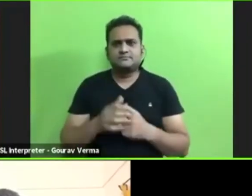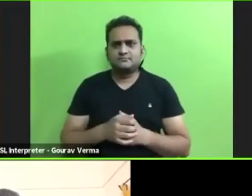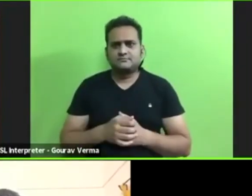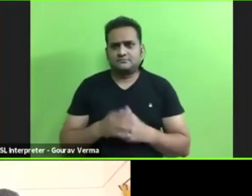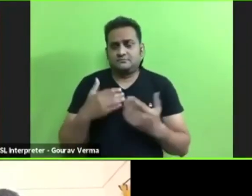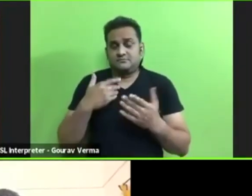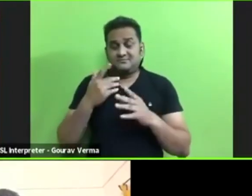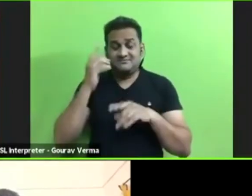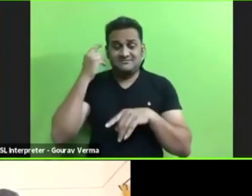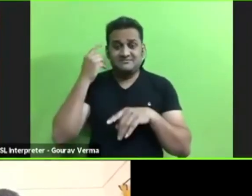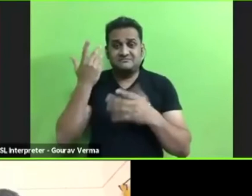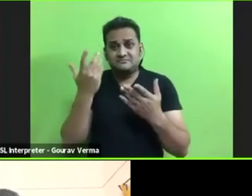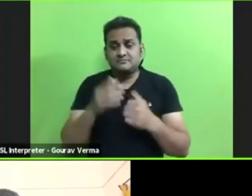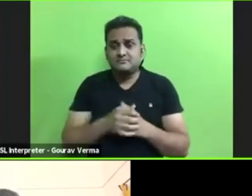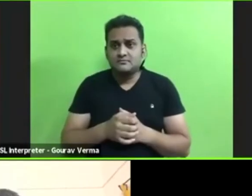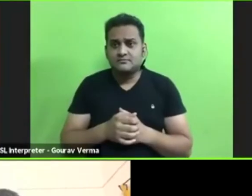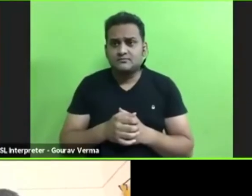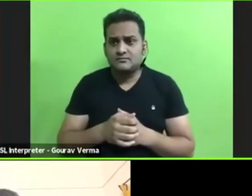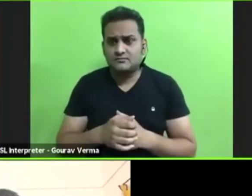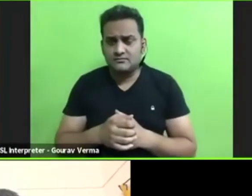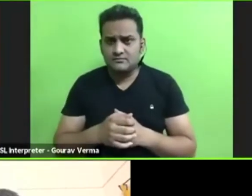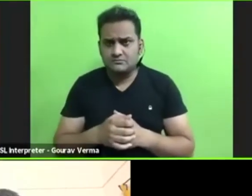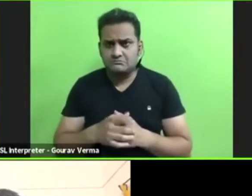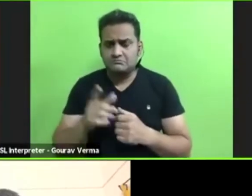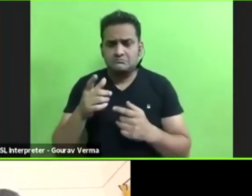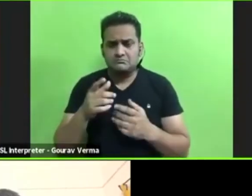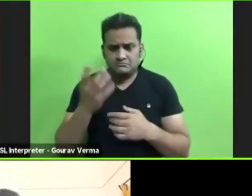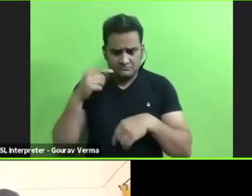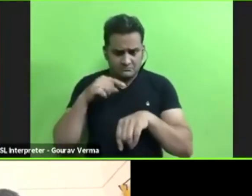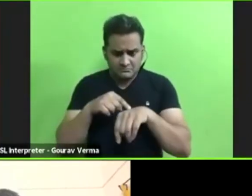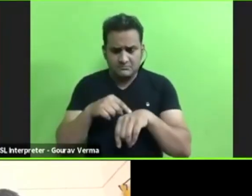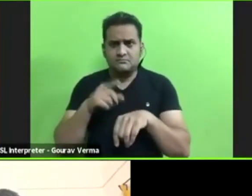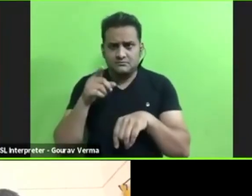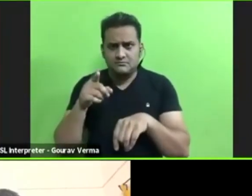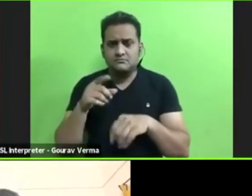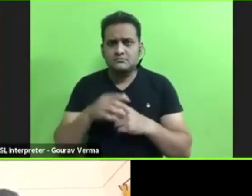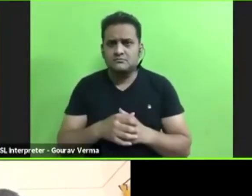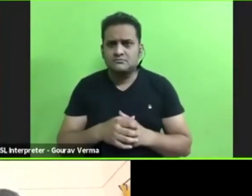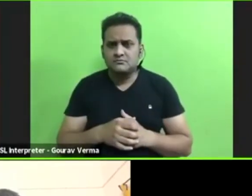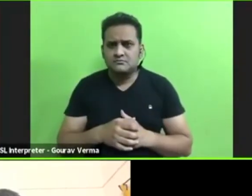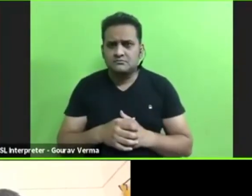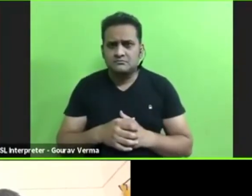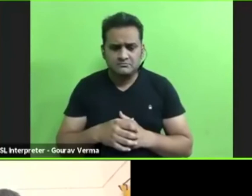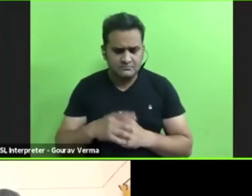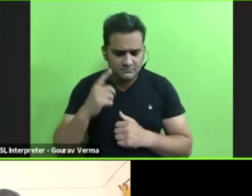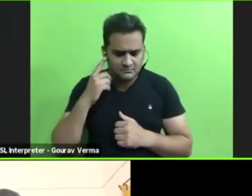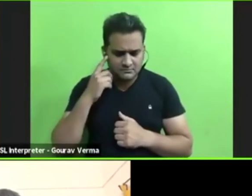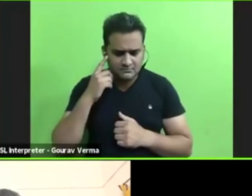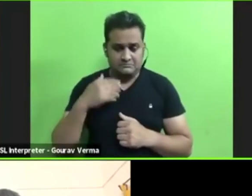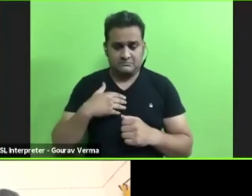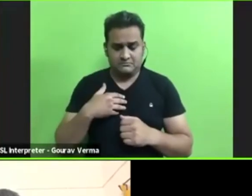that history of this art form, or at least the musical form, front, I was